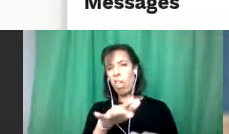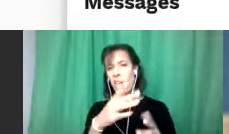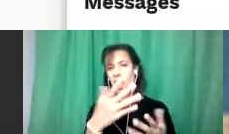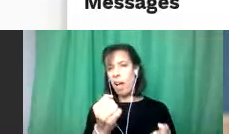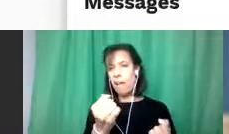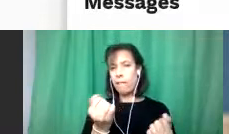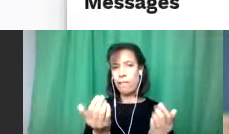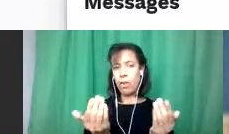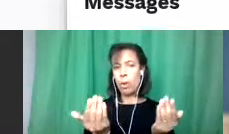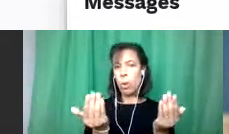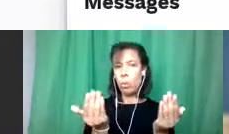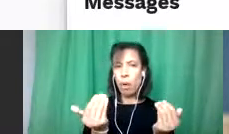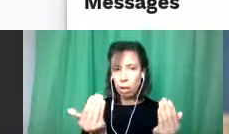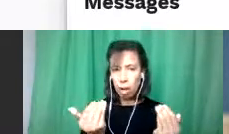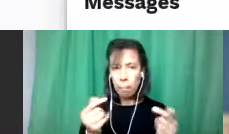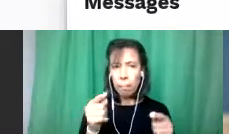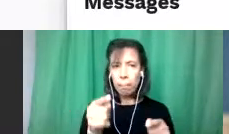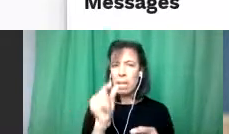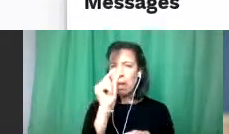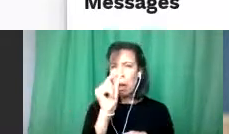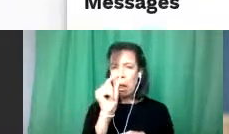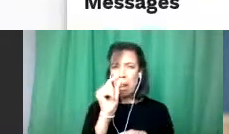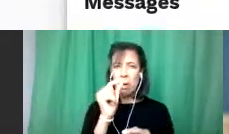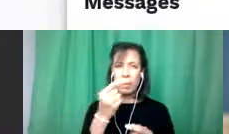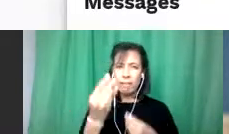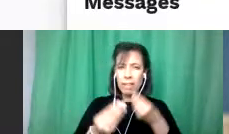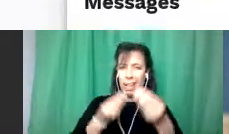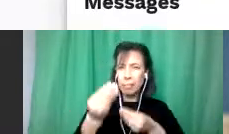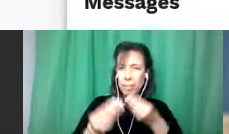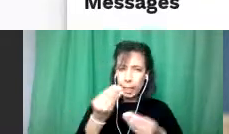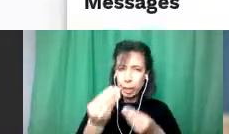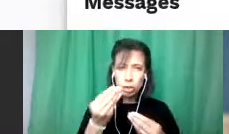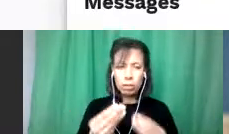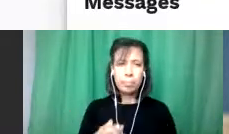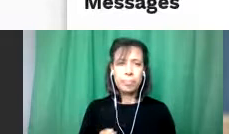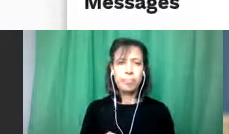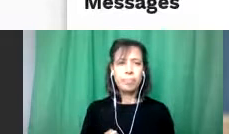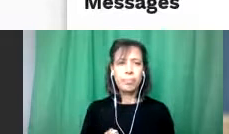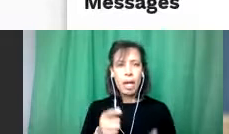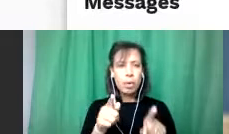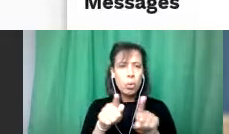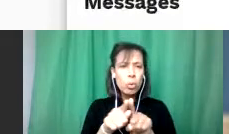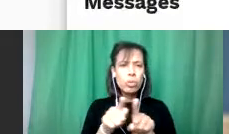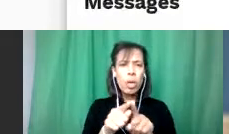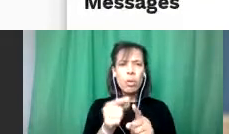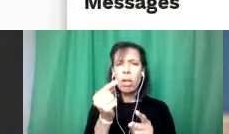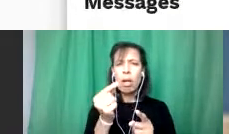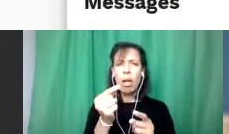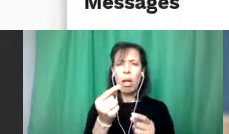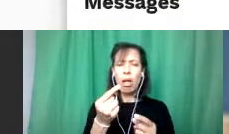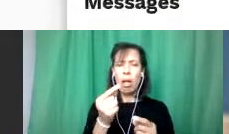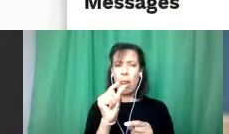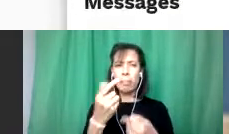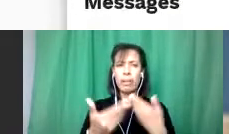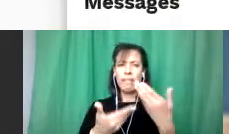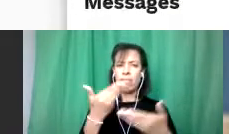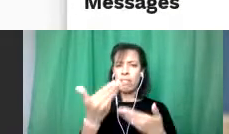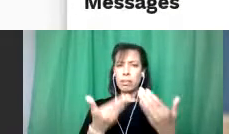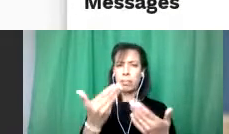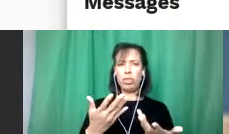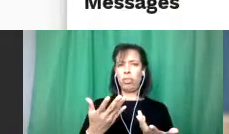Just a little bit of explanation there. And I've made a little note then about what I'd like you to do in advance of the session. That's in that